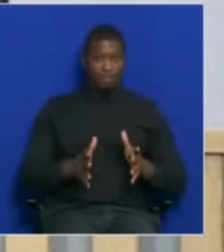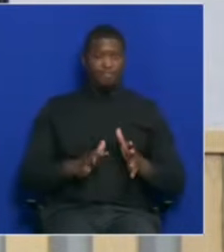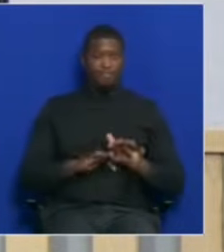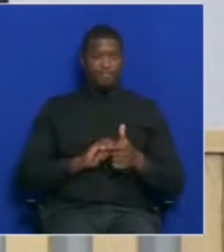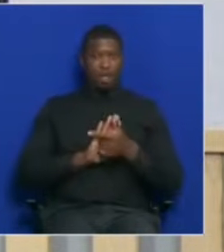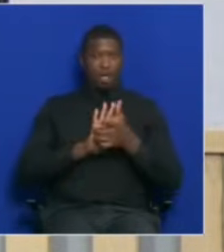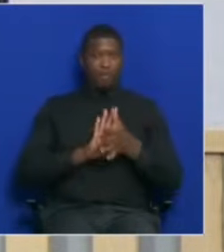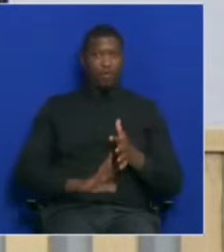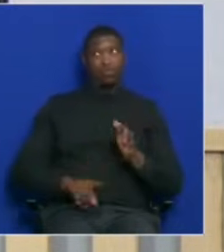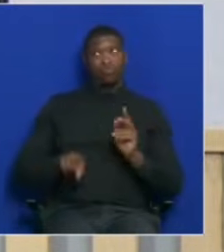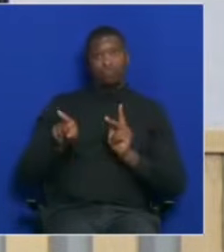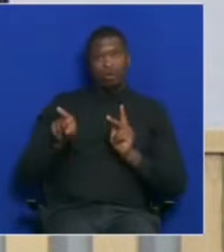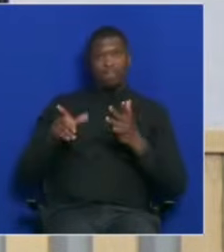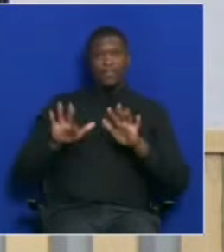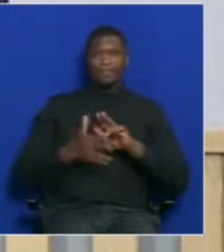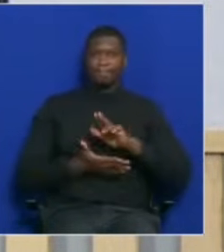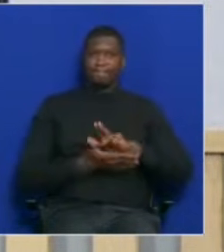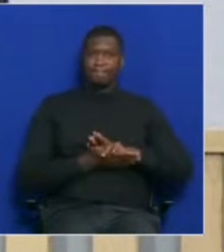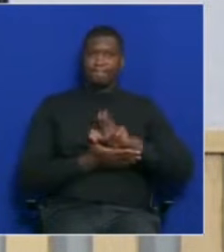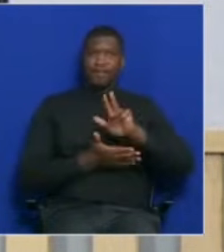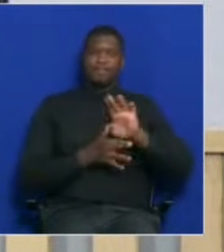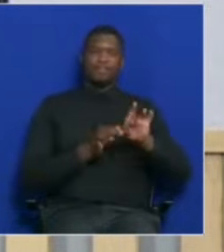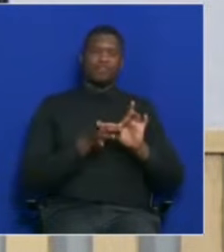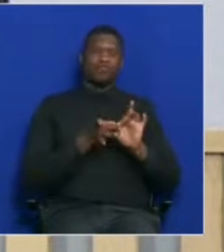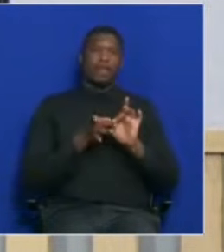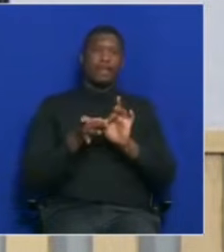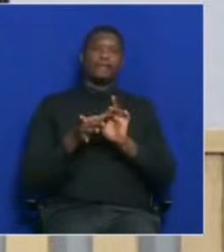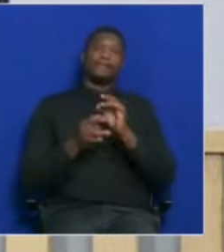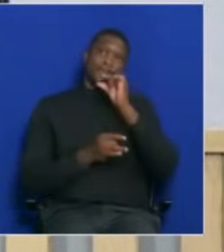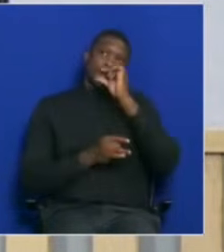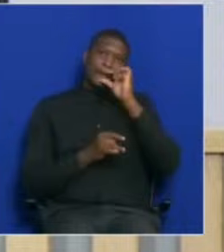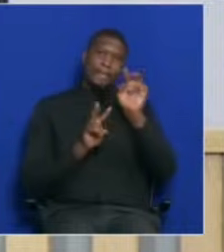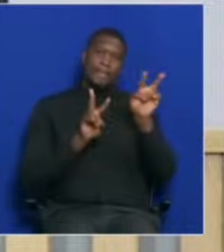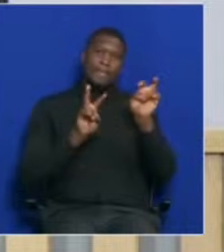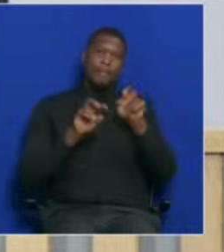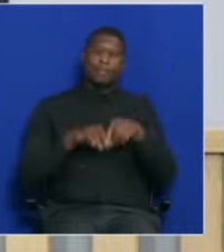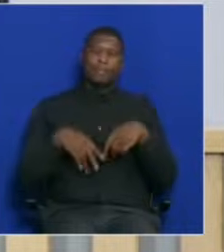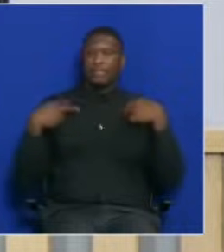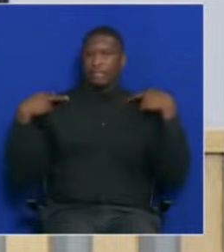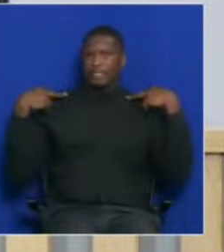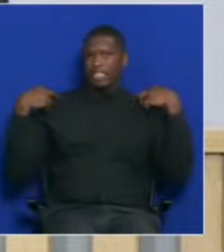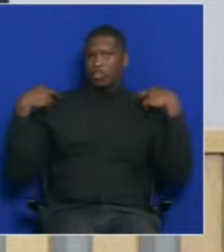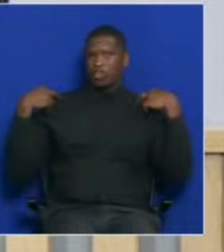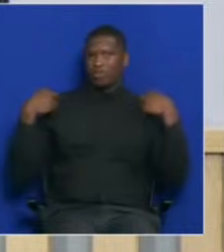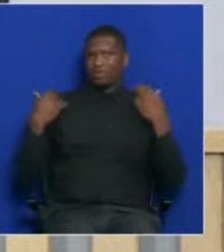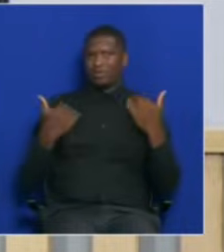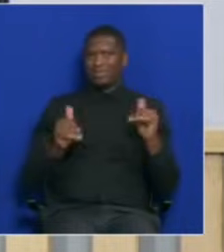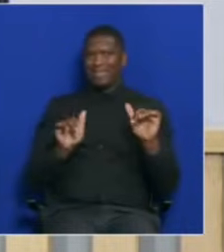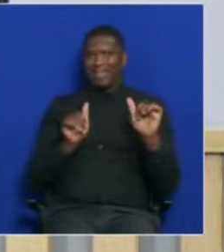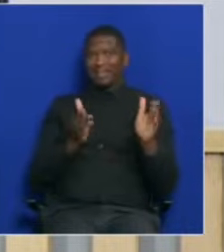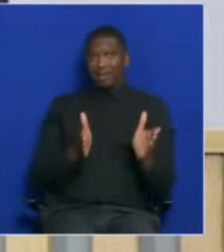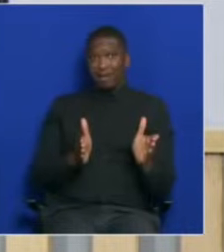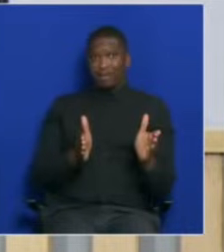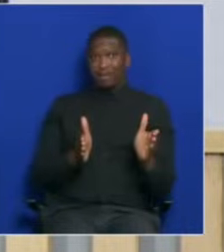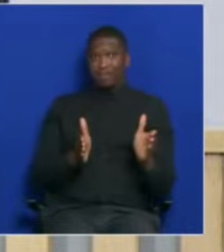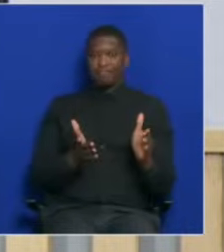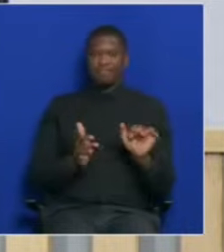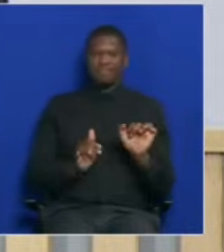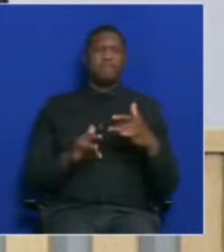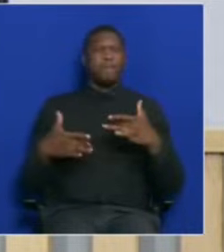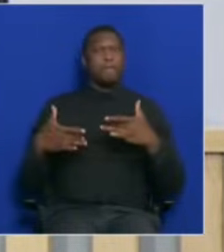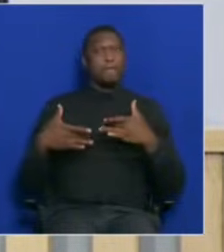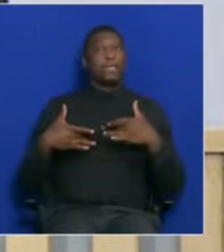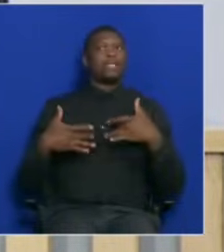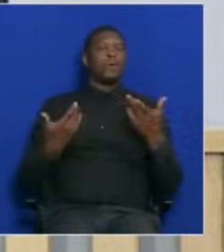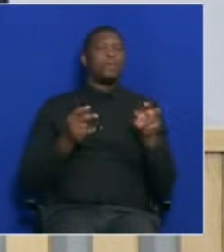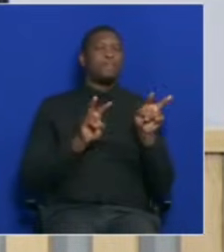authorized in relation to what they called security sector at that time, matters, authorized